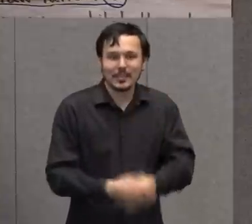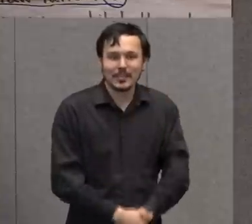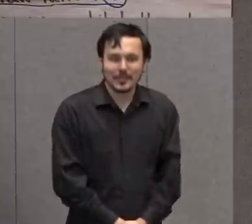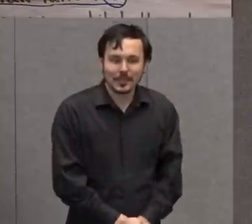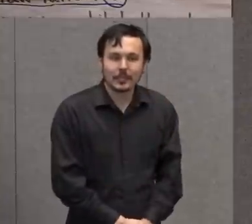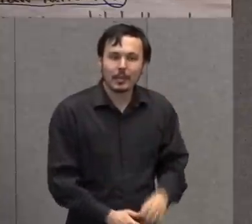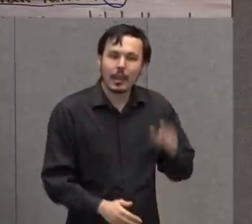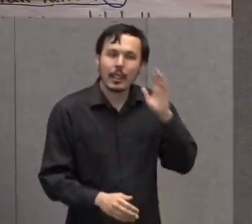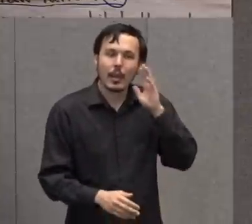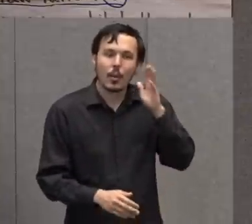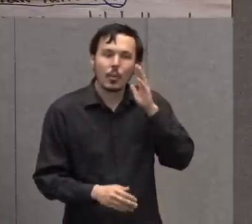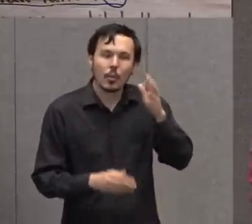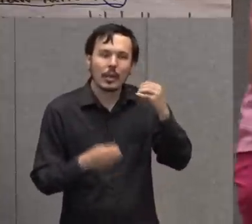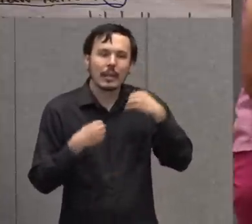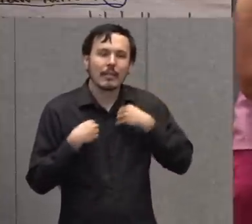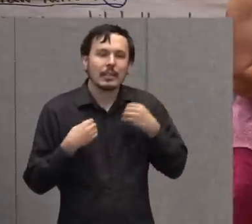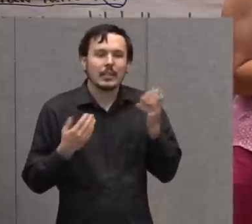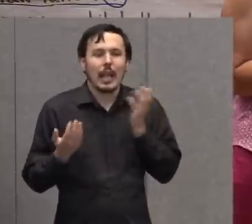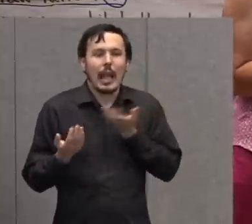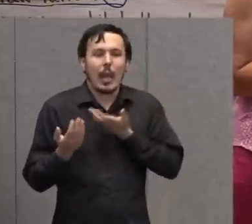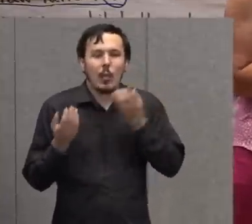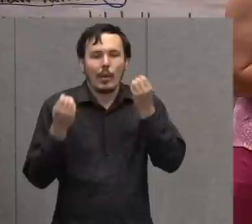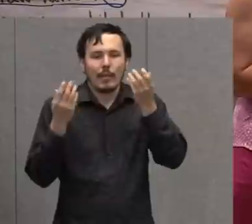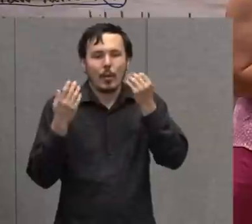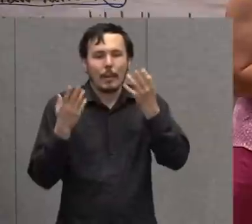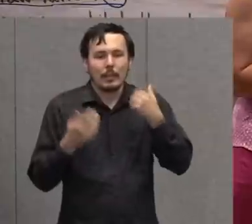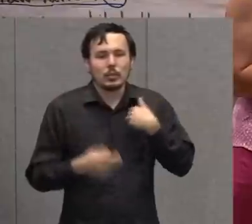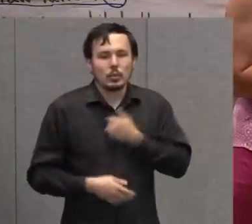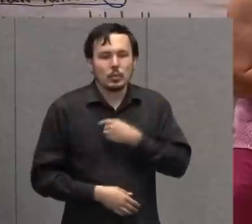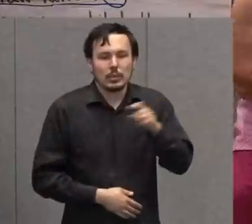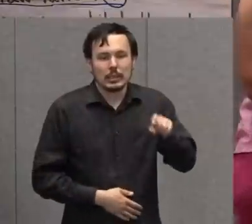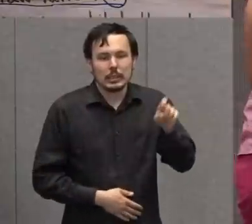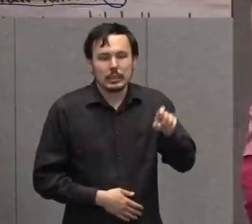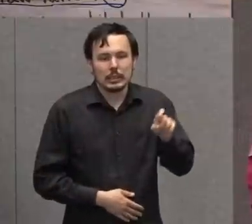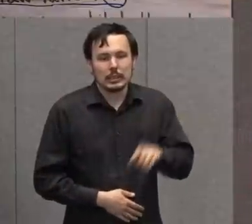Will give us what we need, right?